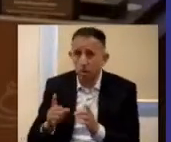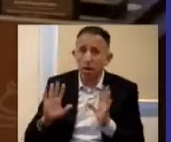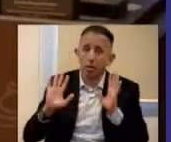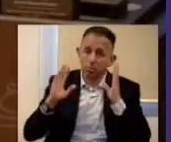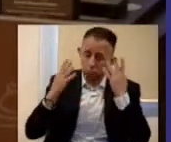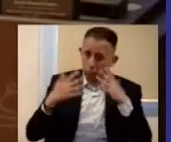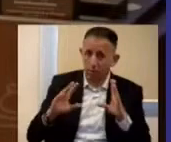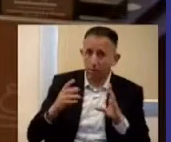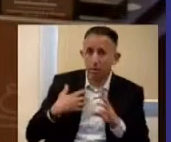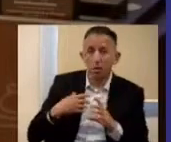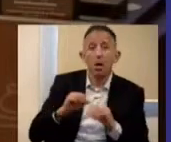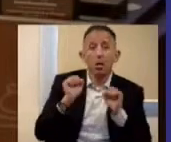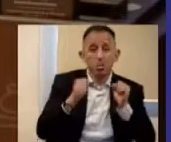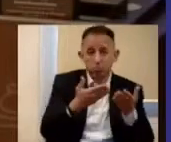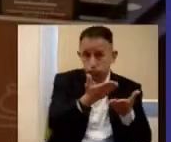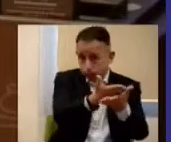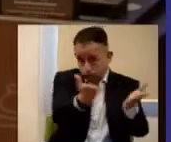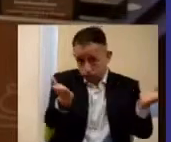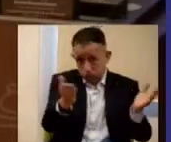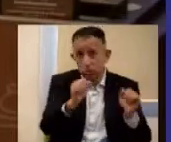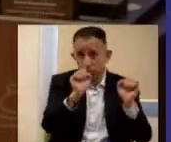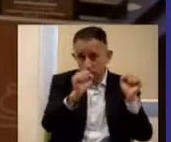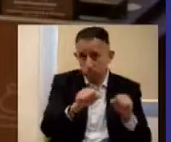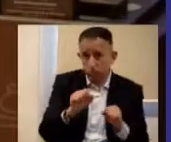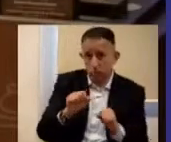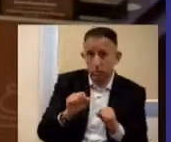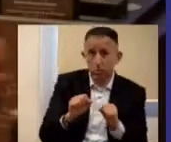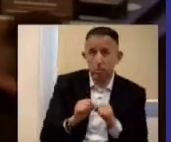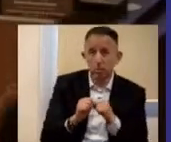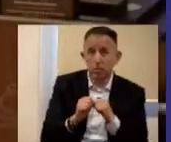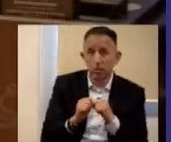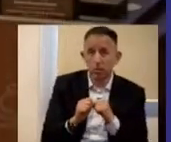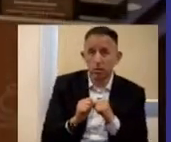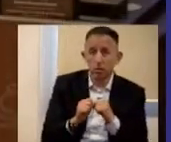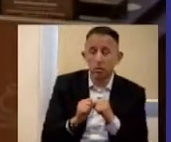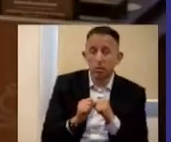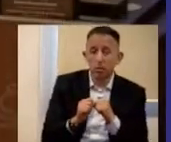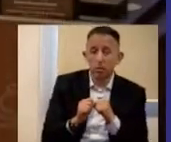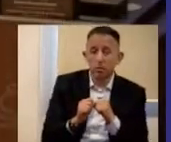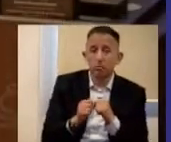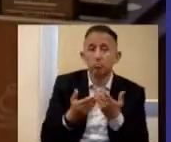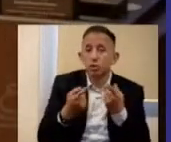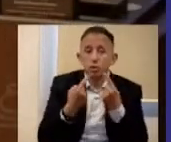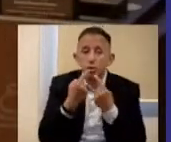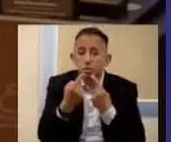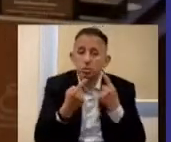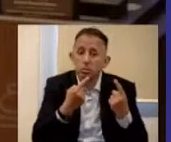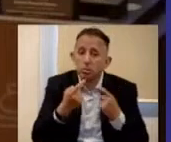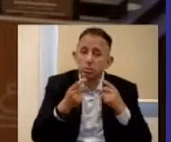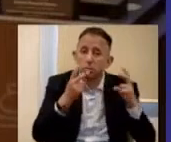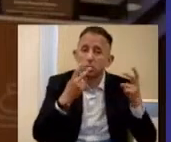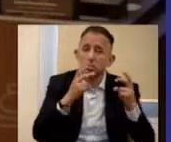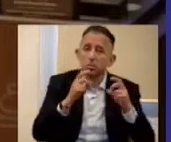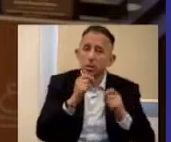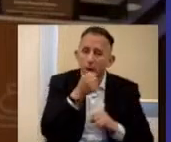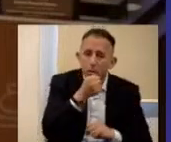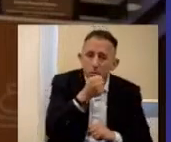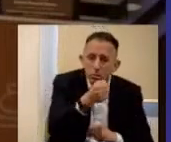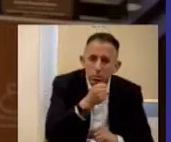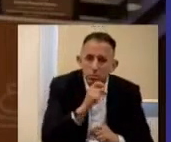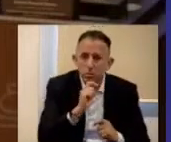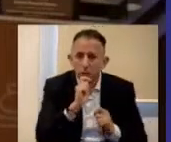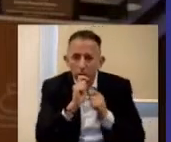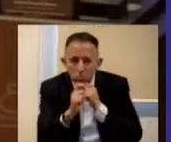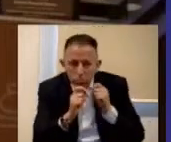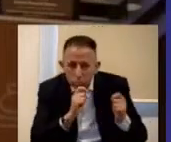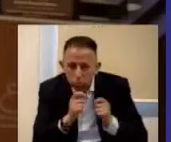attendants of this talk. We have 15 minutes for a few questions to Mr. Malik Ghallab, and